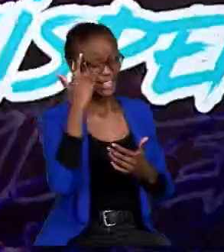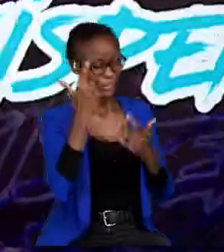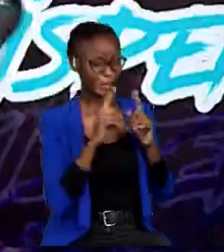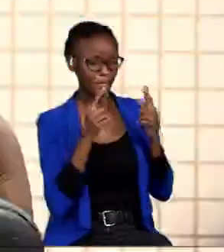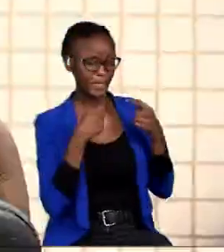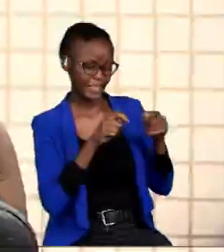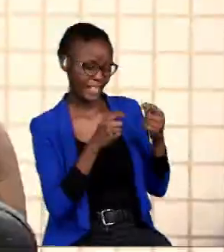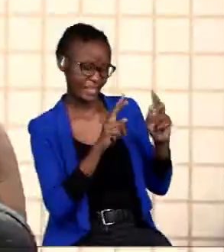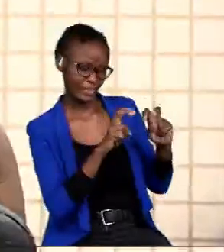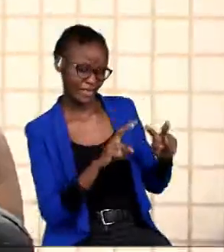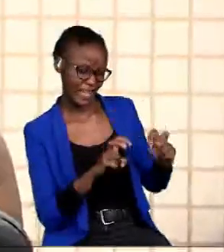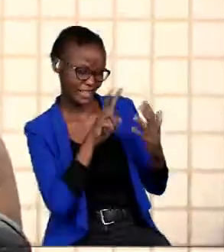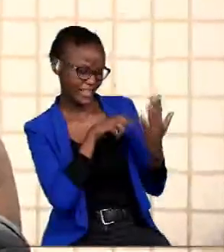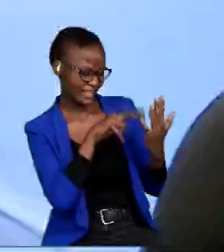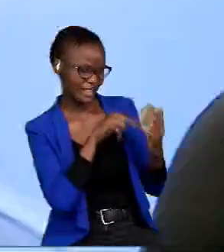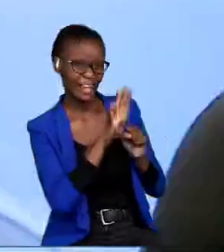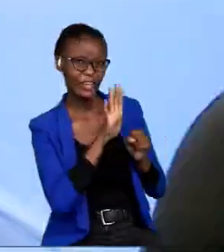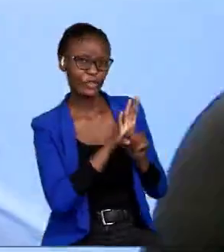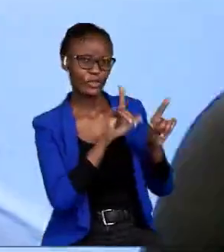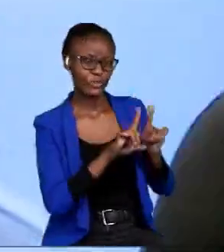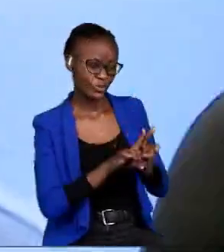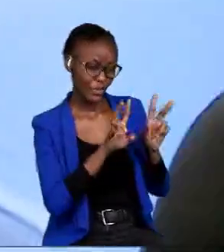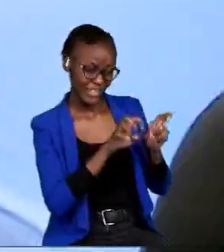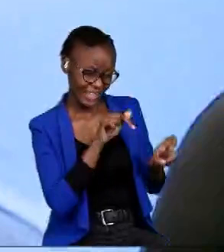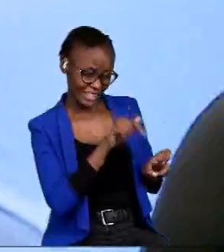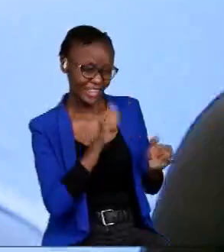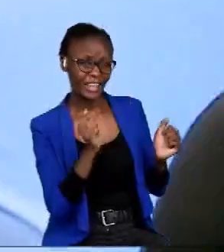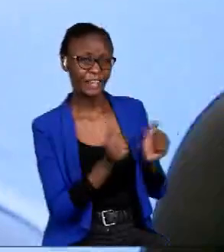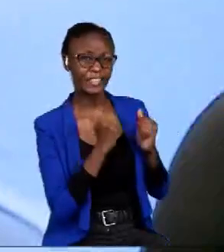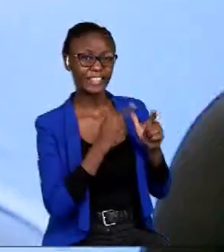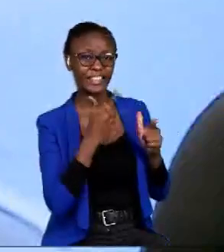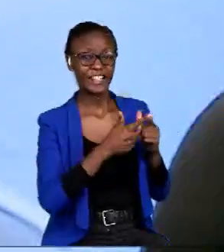to do a bit of research around that. And through the research that I've been doing,